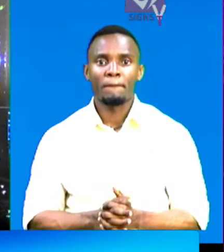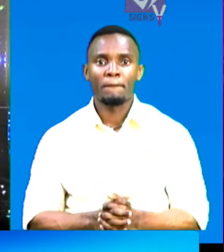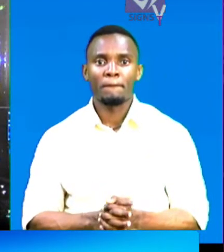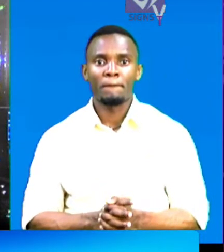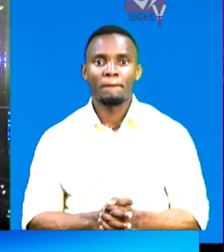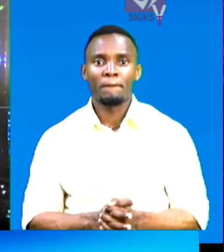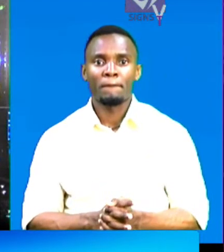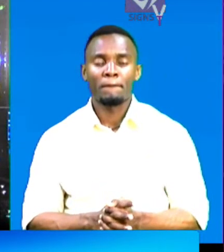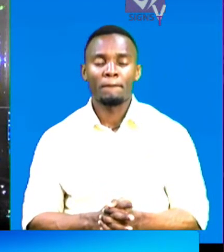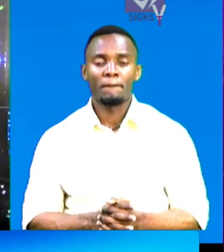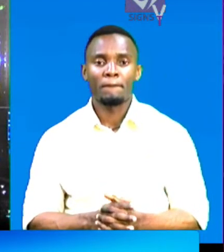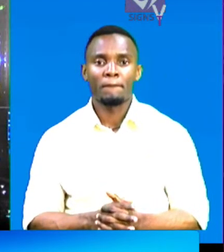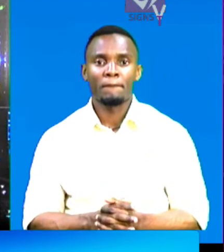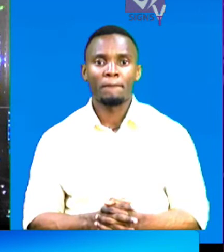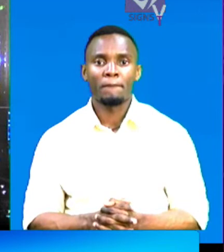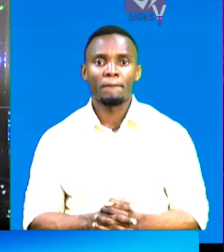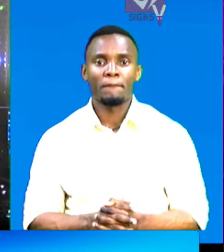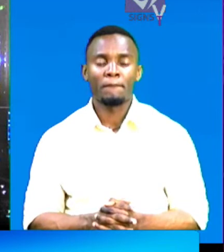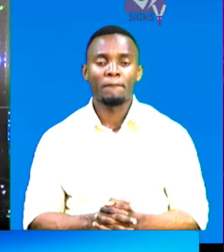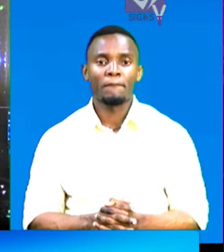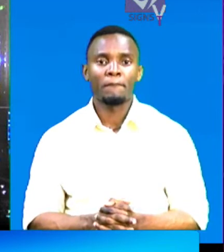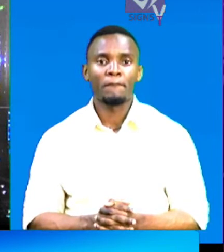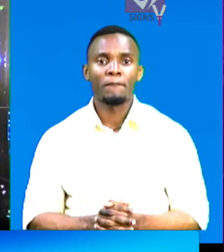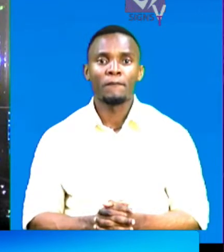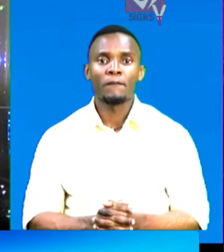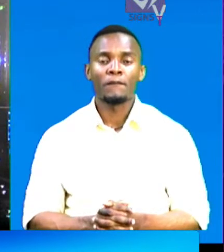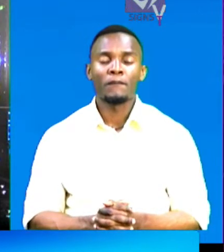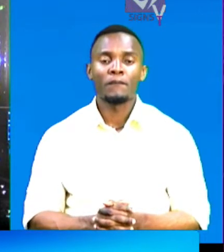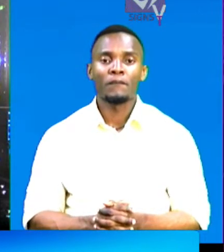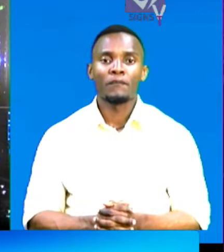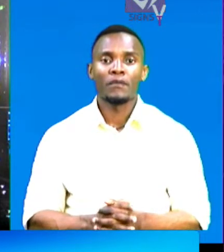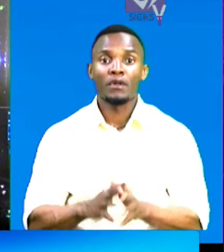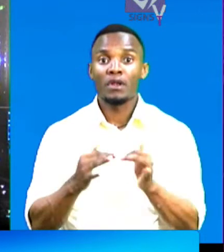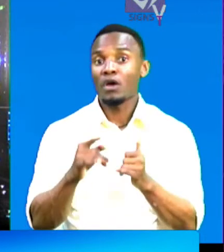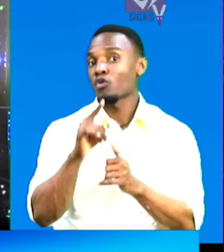something to do is that you have to